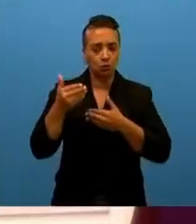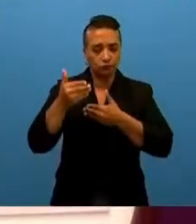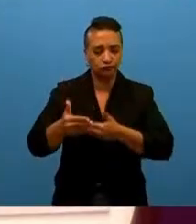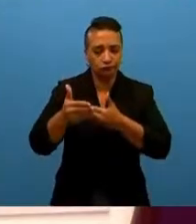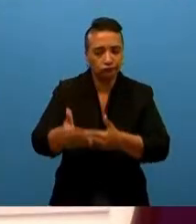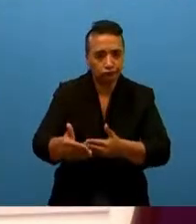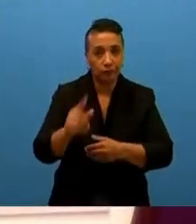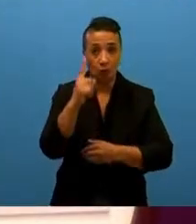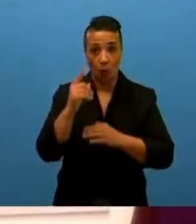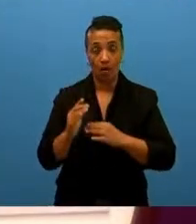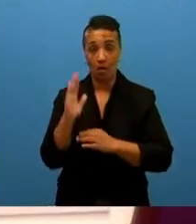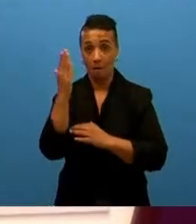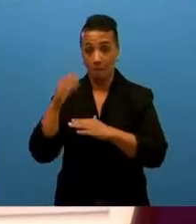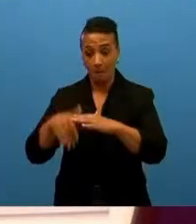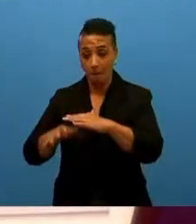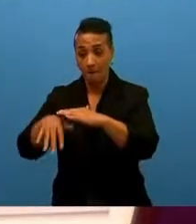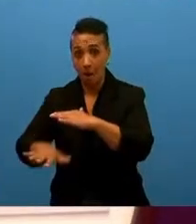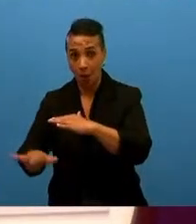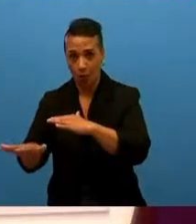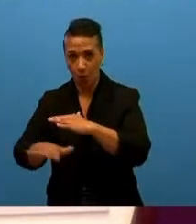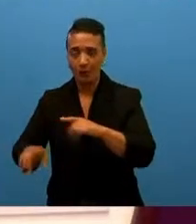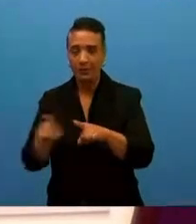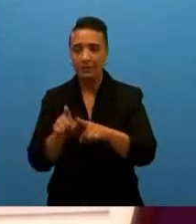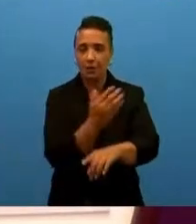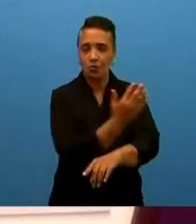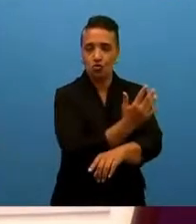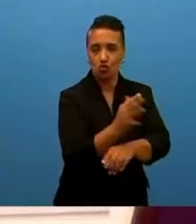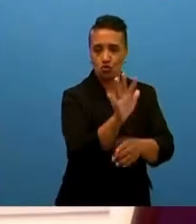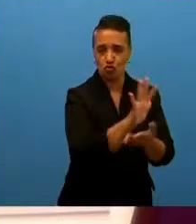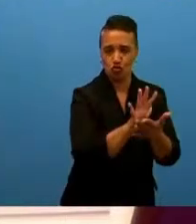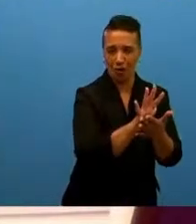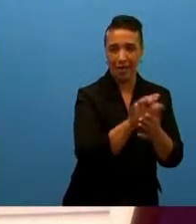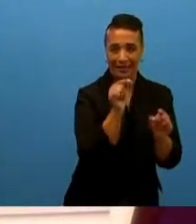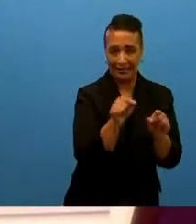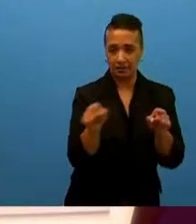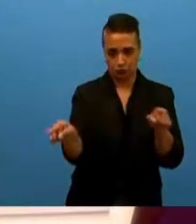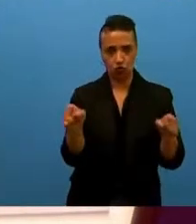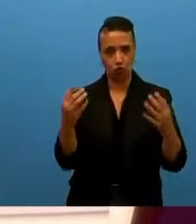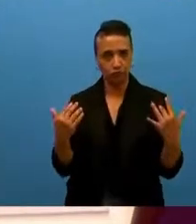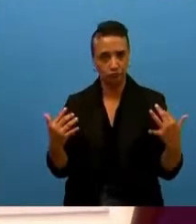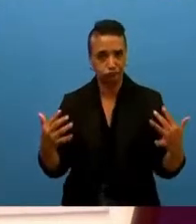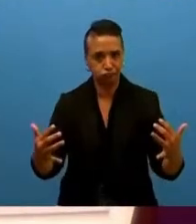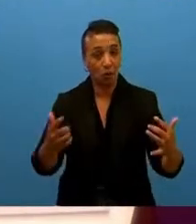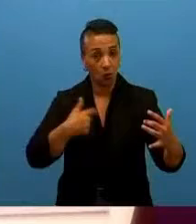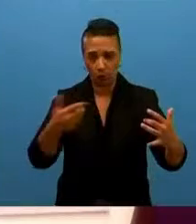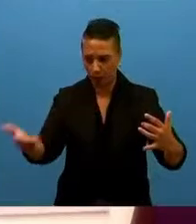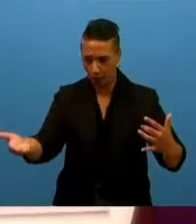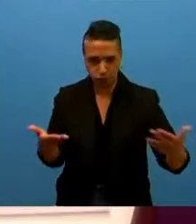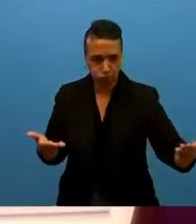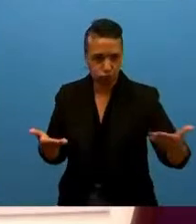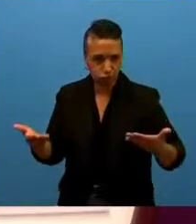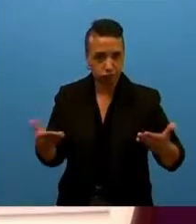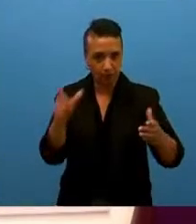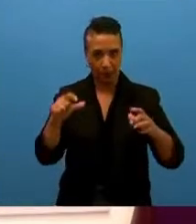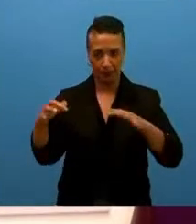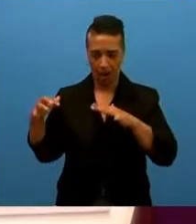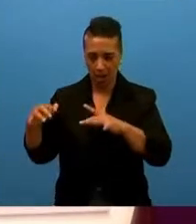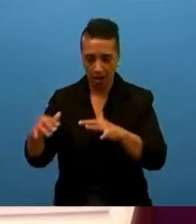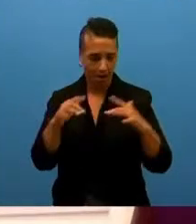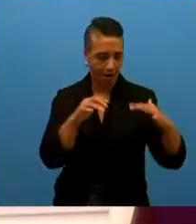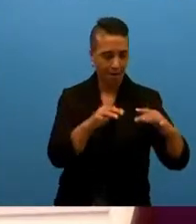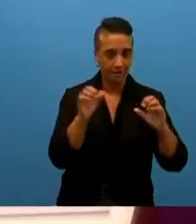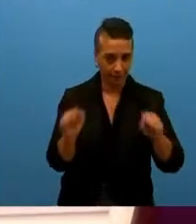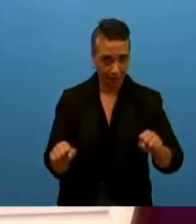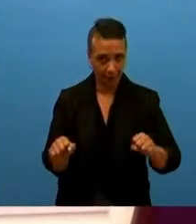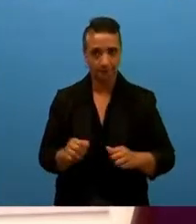in the blue zone and another in the gray zone, expected to receive thousands of indigenous representatives. Brazil